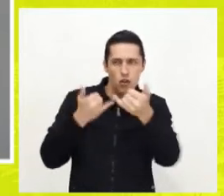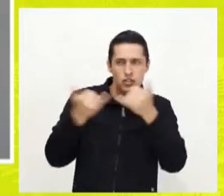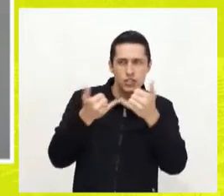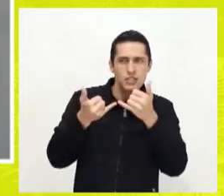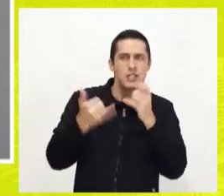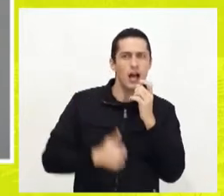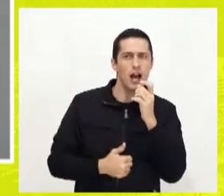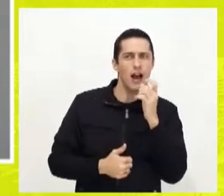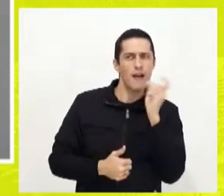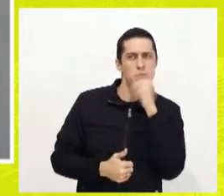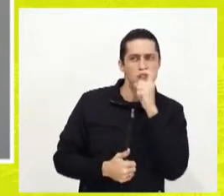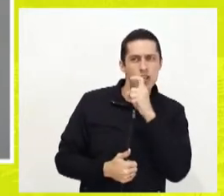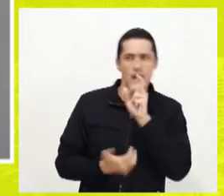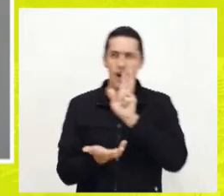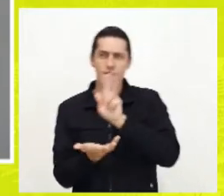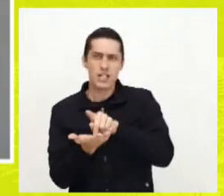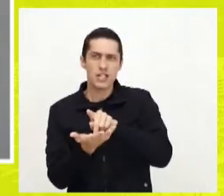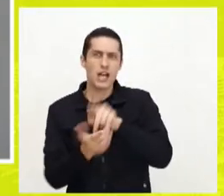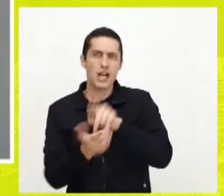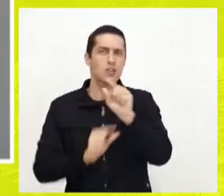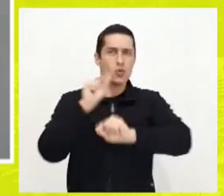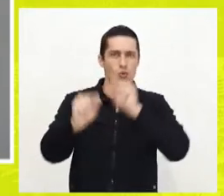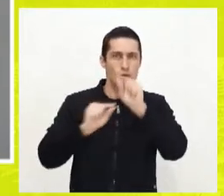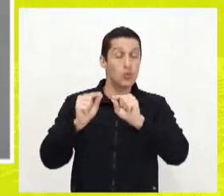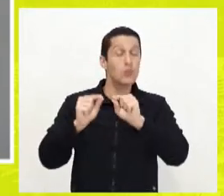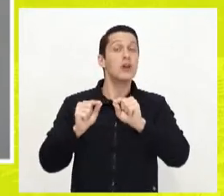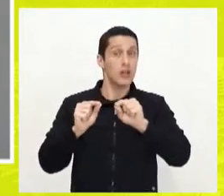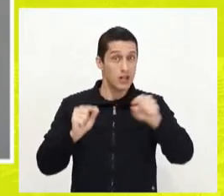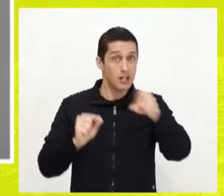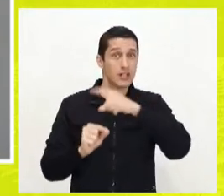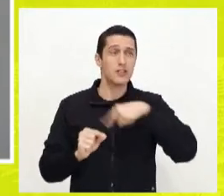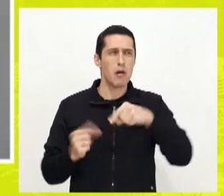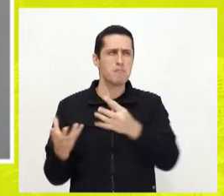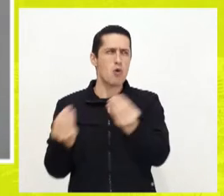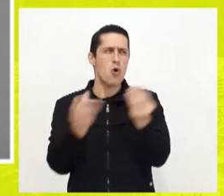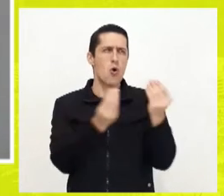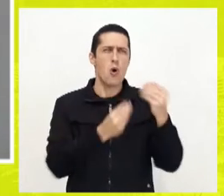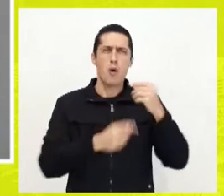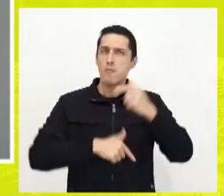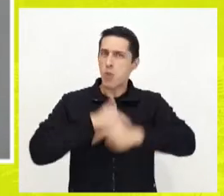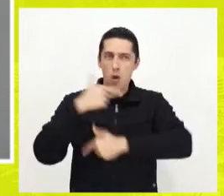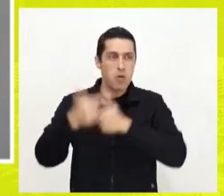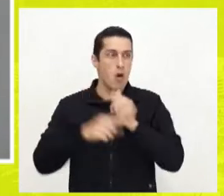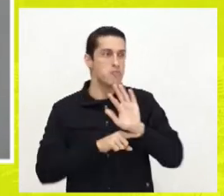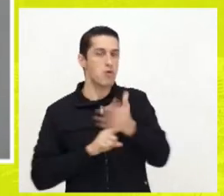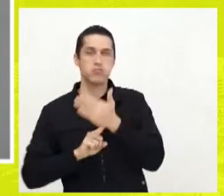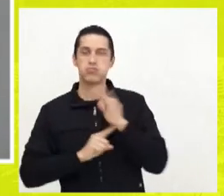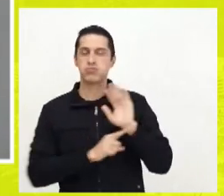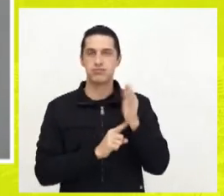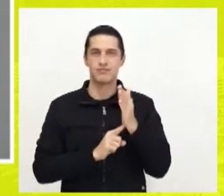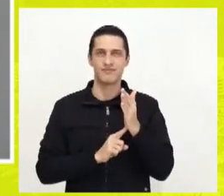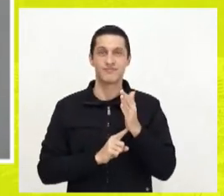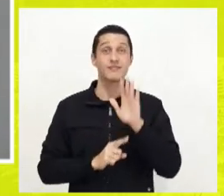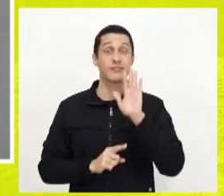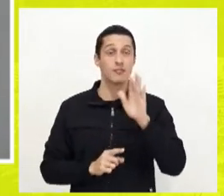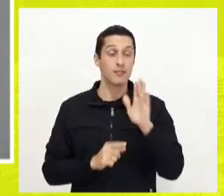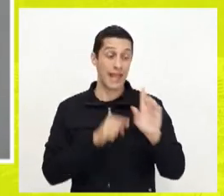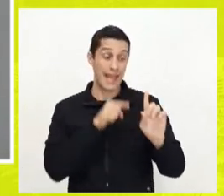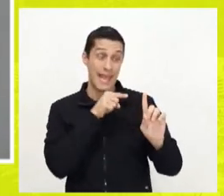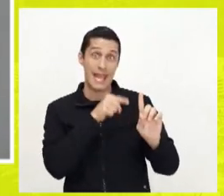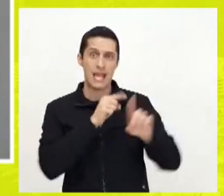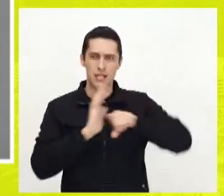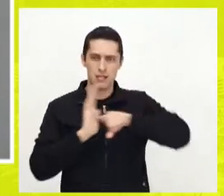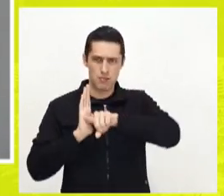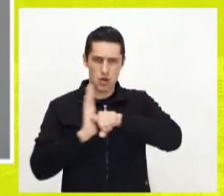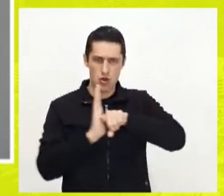fact-checking figures number of people impacted so in general lines i'd like to say that verifiers